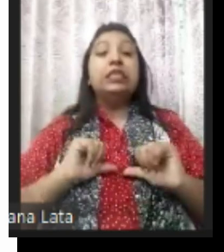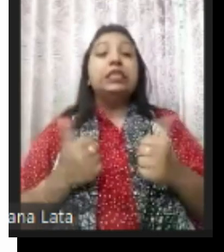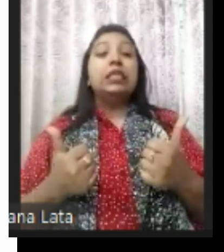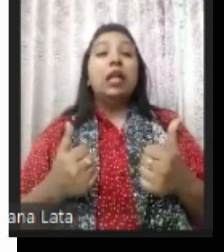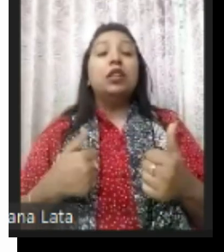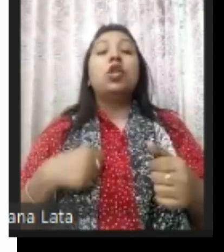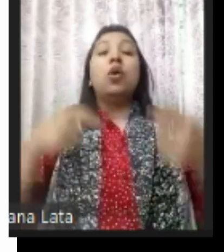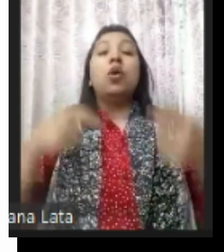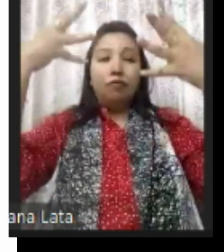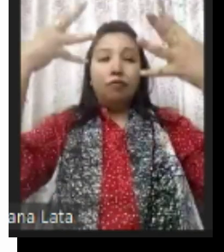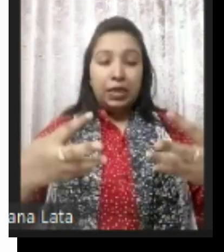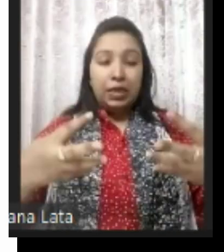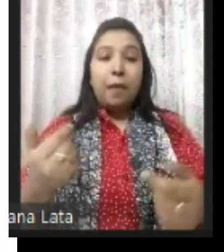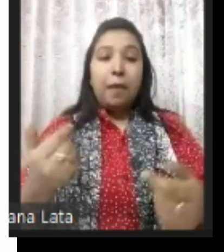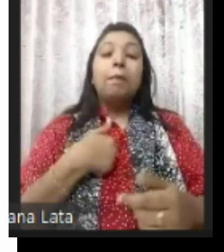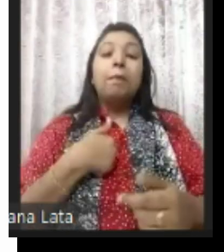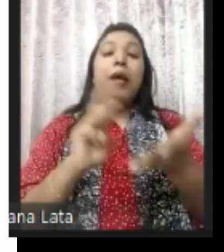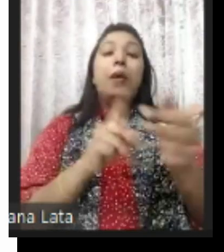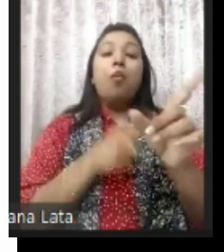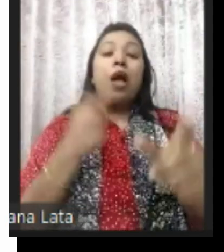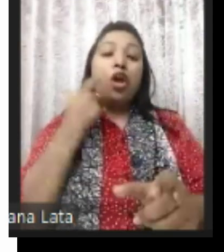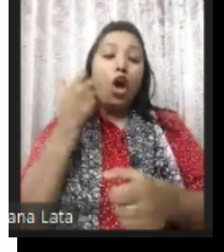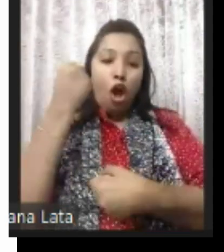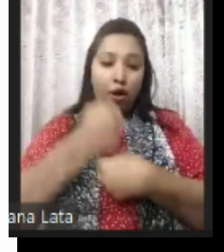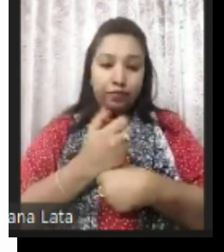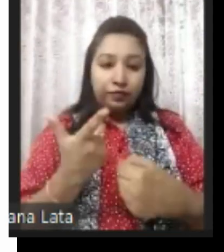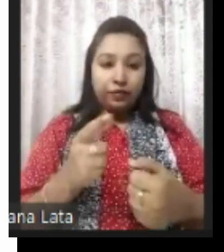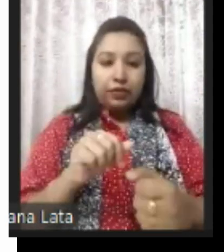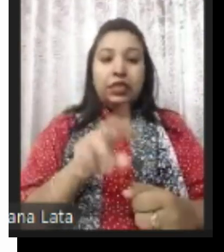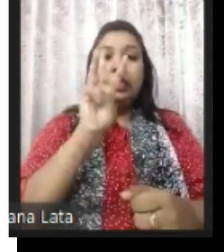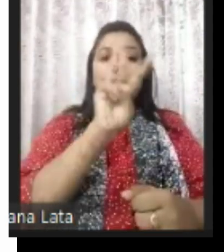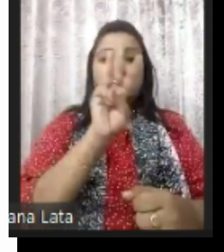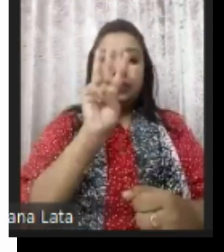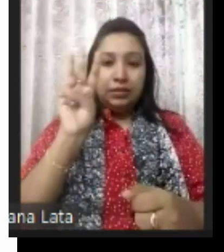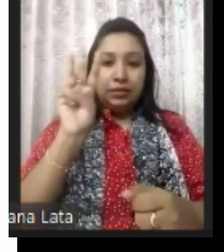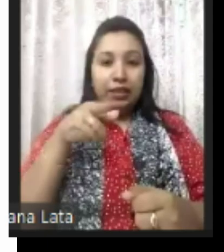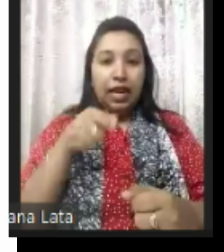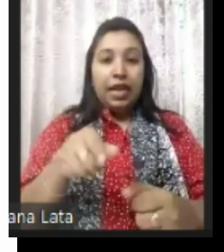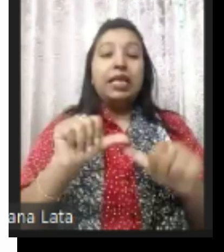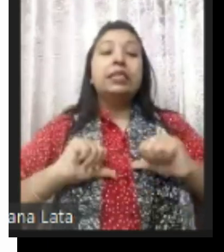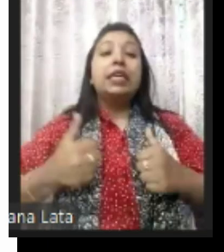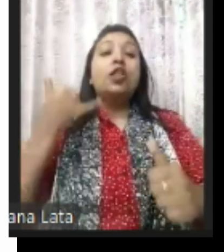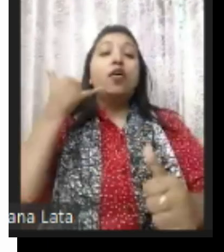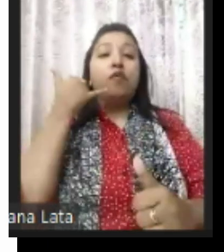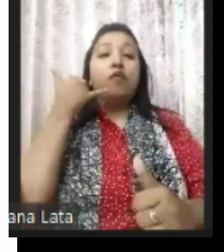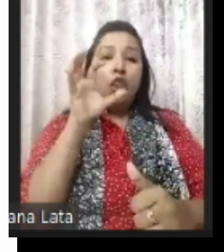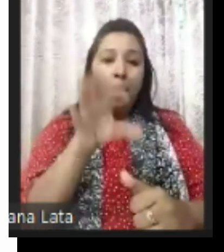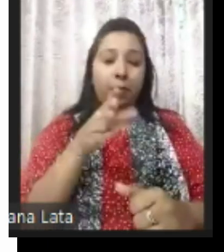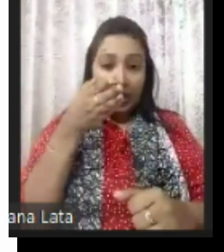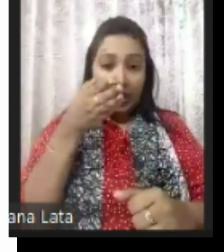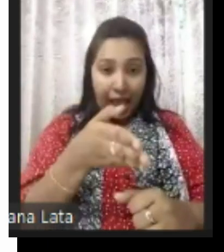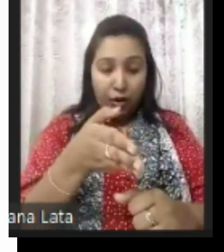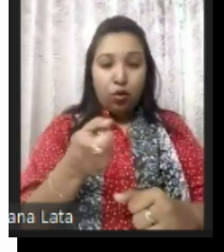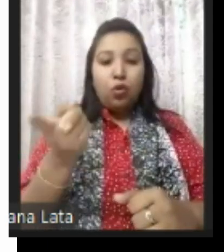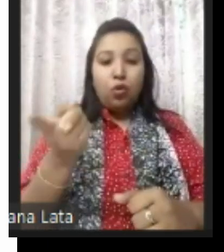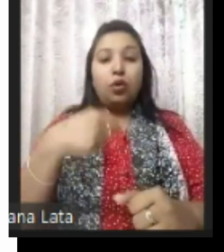MyGov, NICE portal, 333 is the national helpline. Now it is accessible for